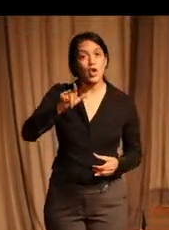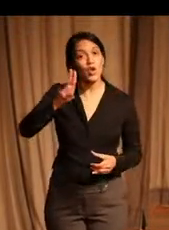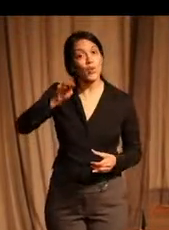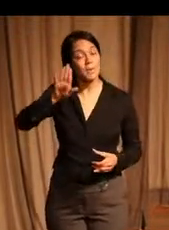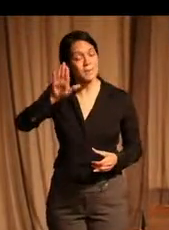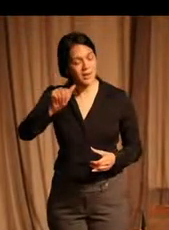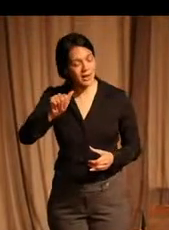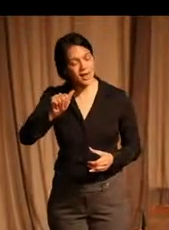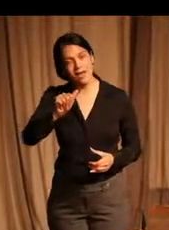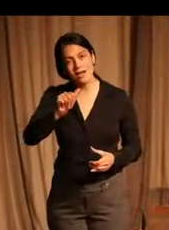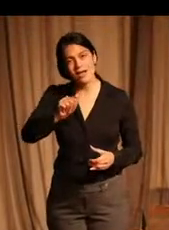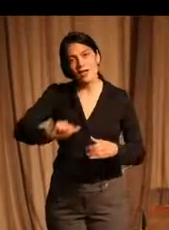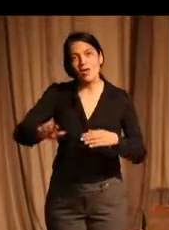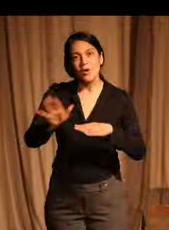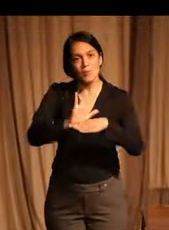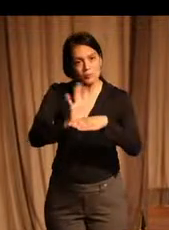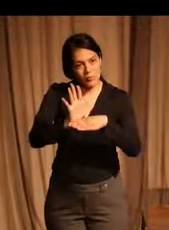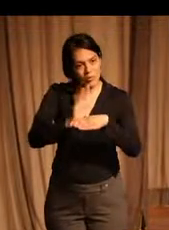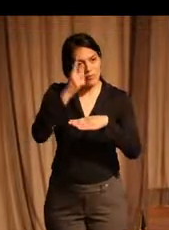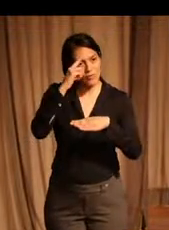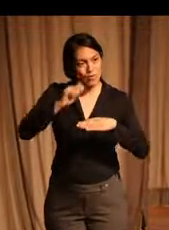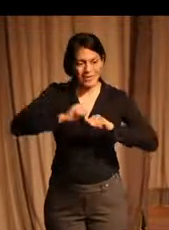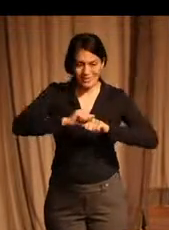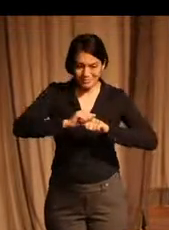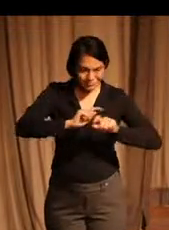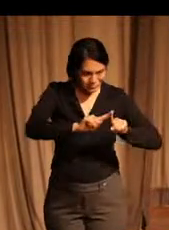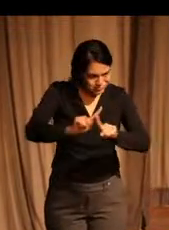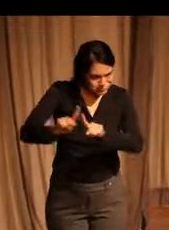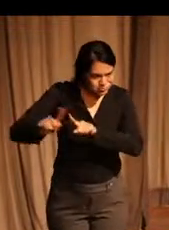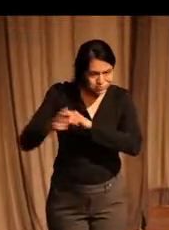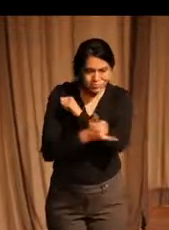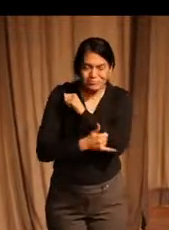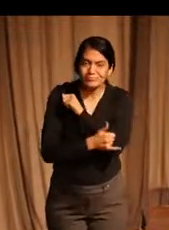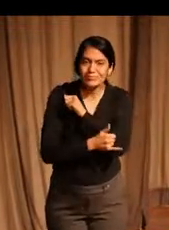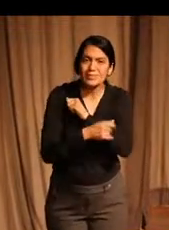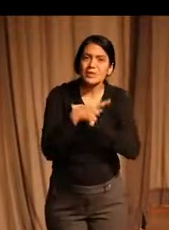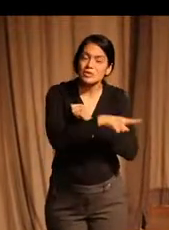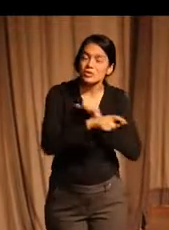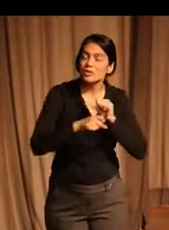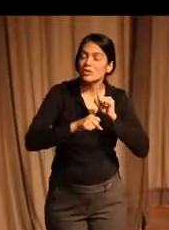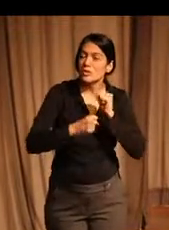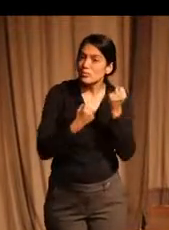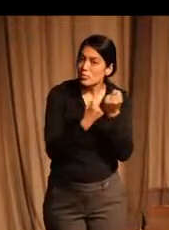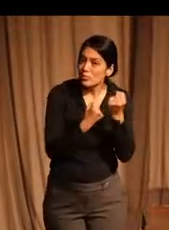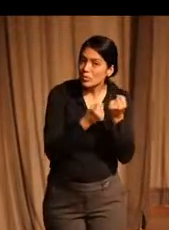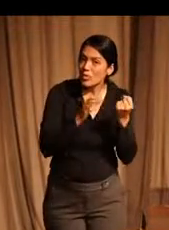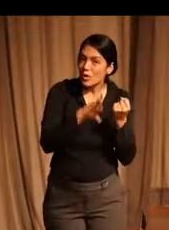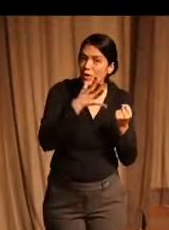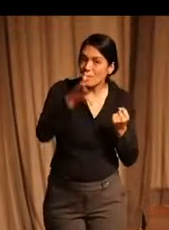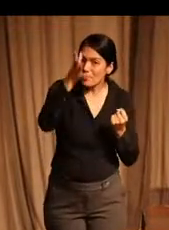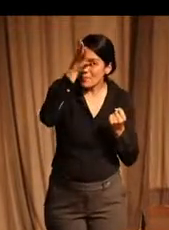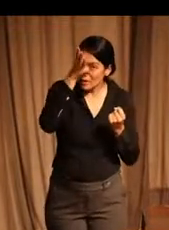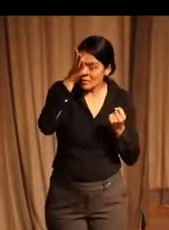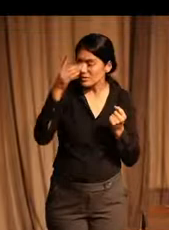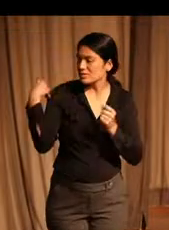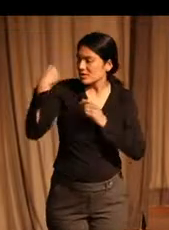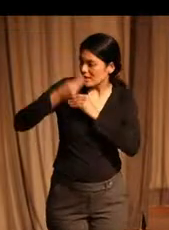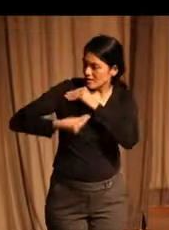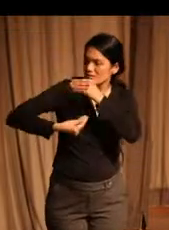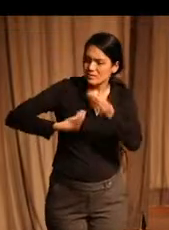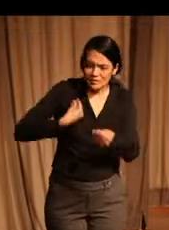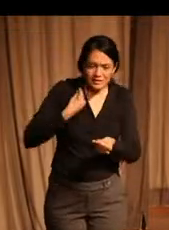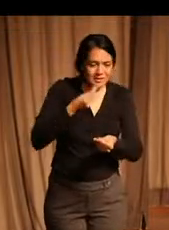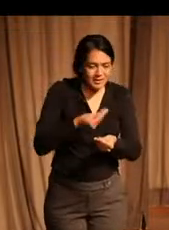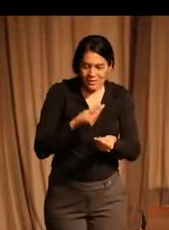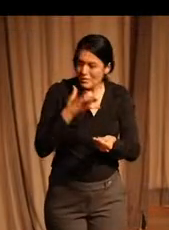audiovisual attaché for the Andean Nations. She promotes her parents' legacy through the organization, the Association of Friends of Sarah